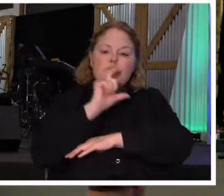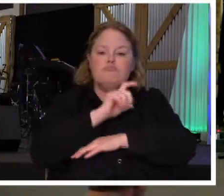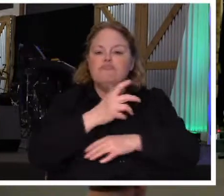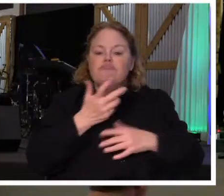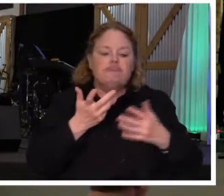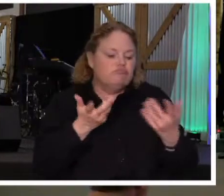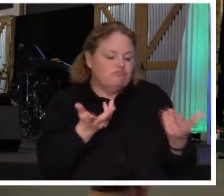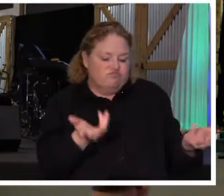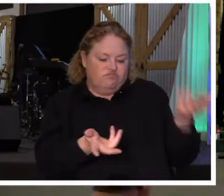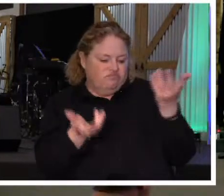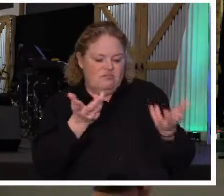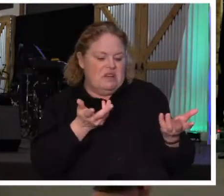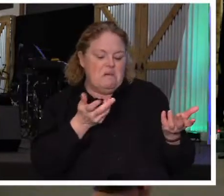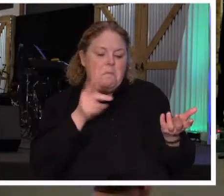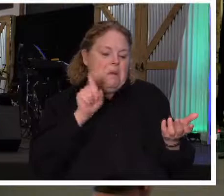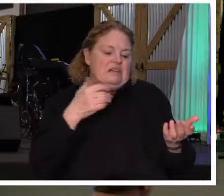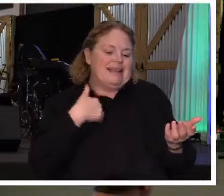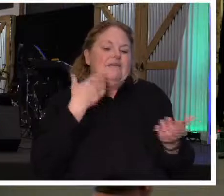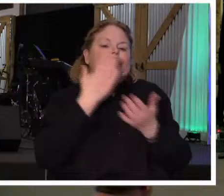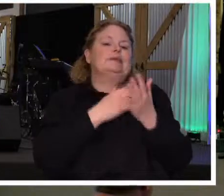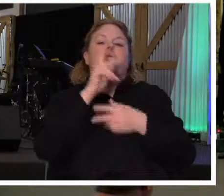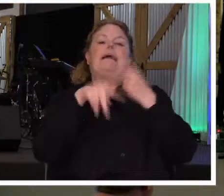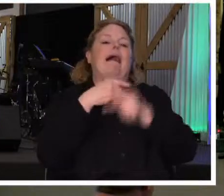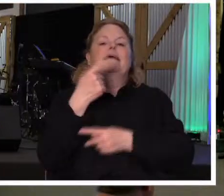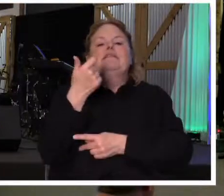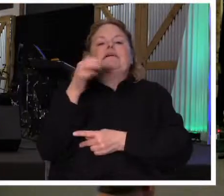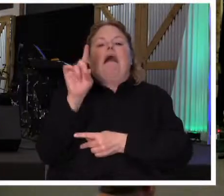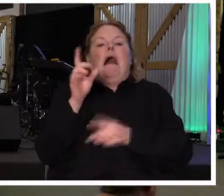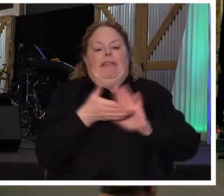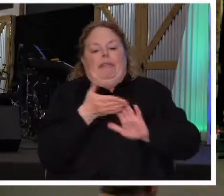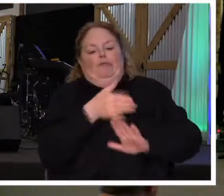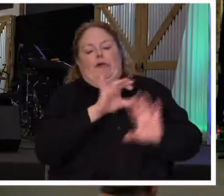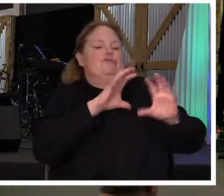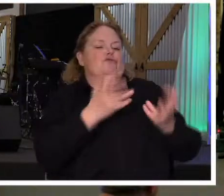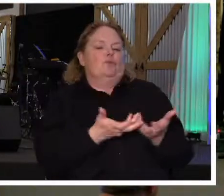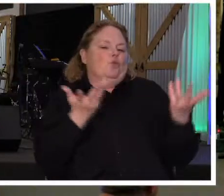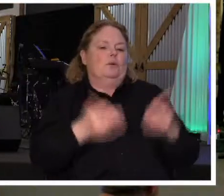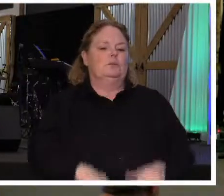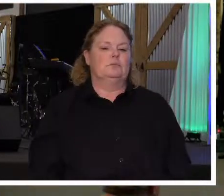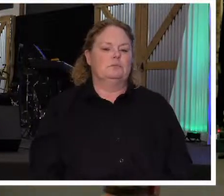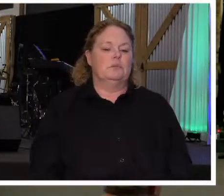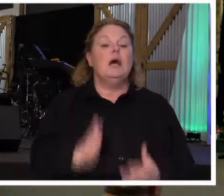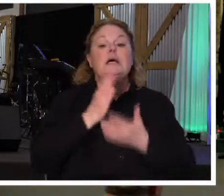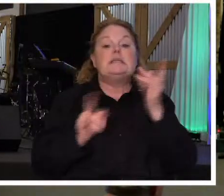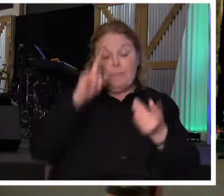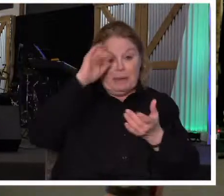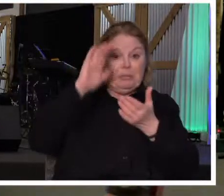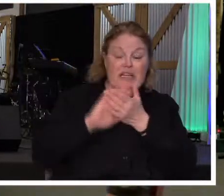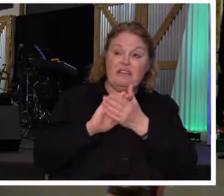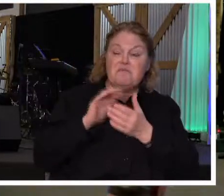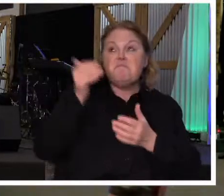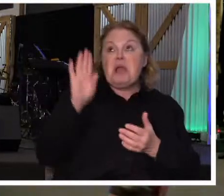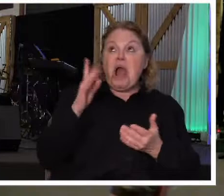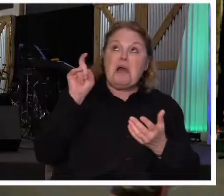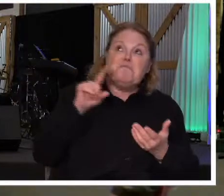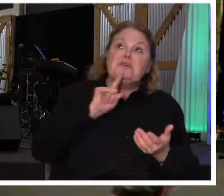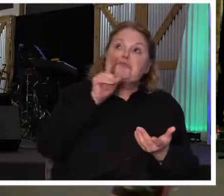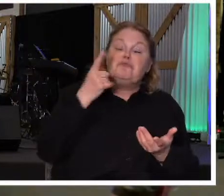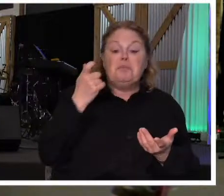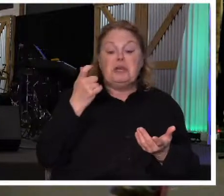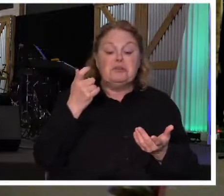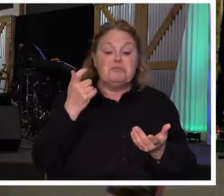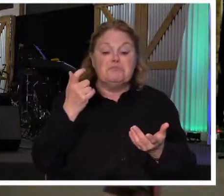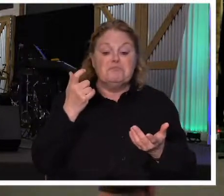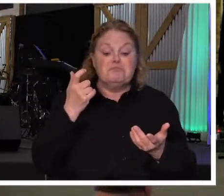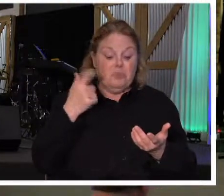believe in the existence of a God. Some believe that they believe in God because they have an understanding that when this life is over,